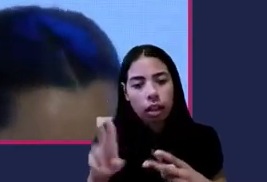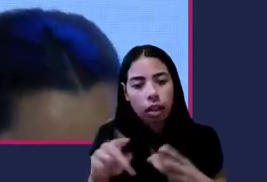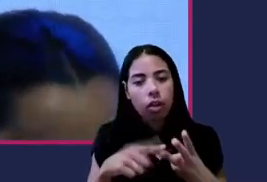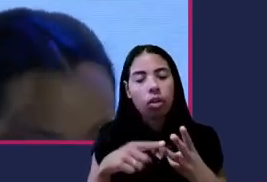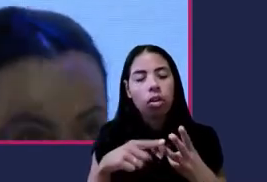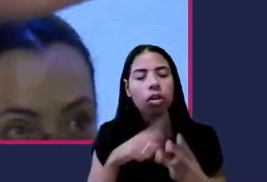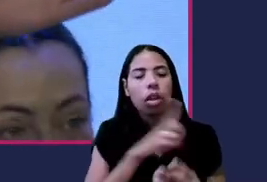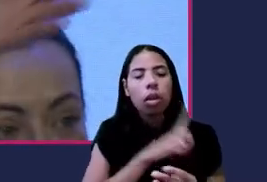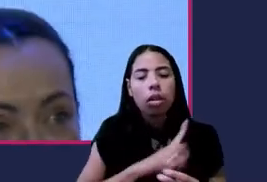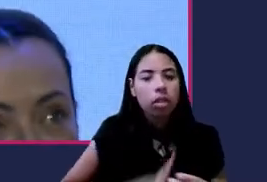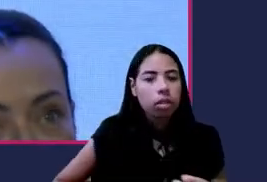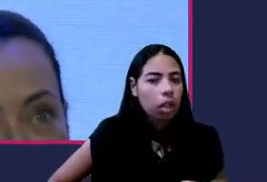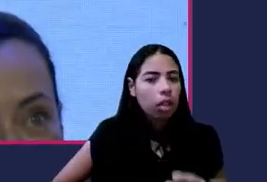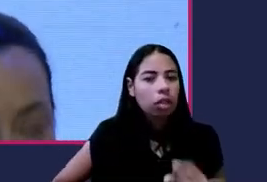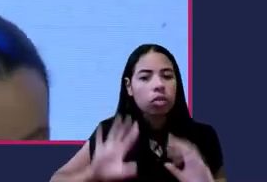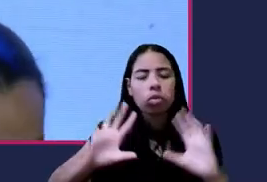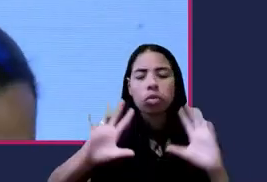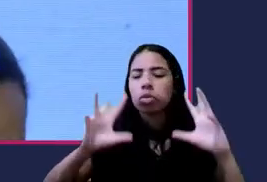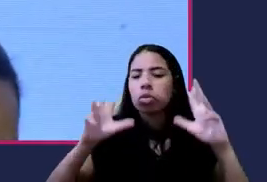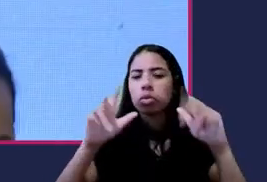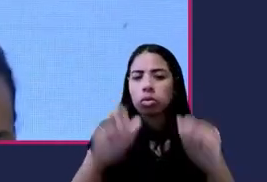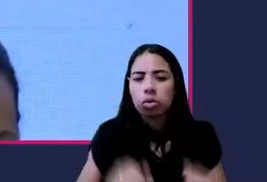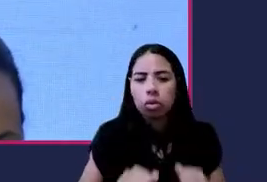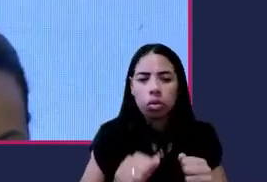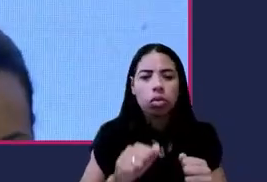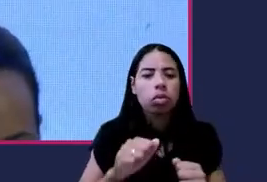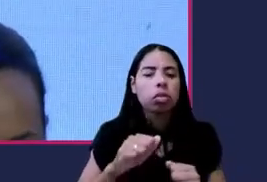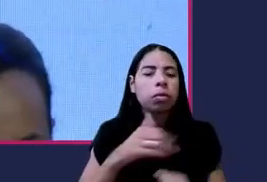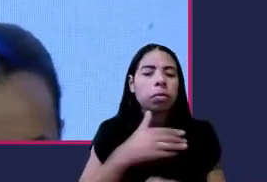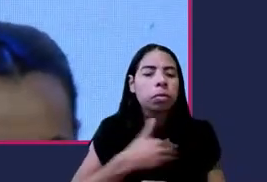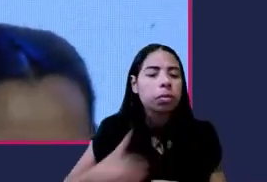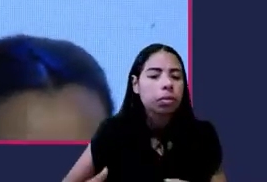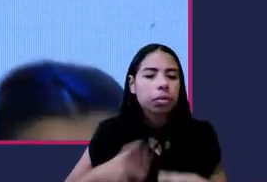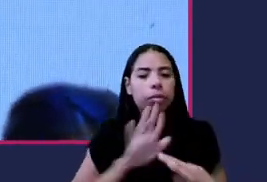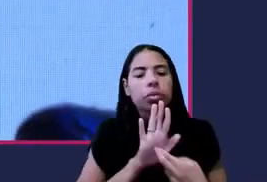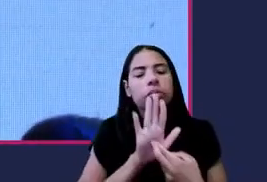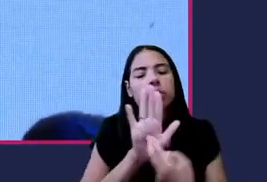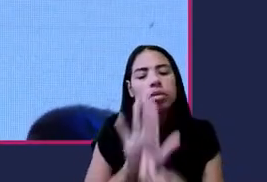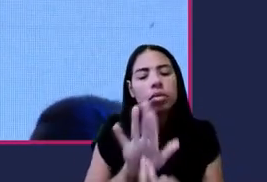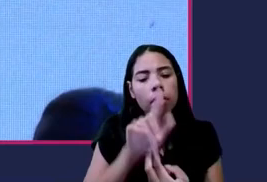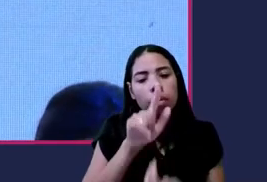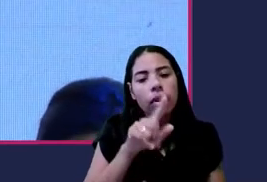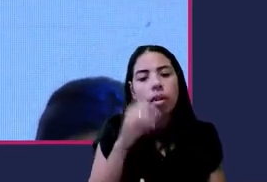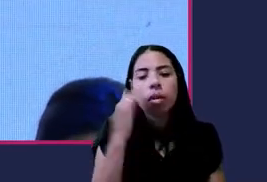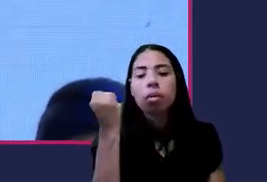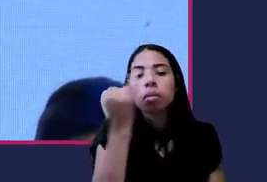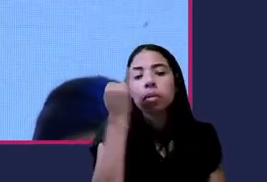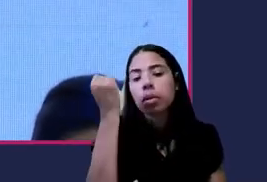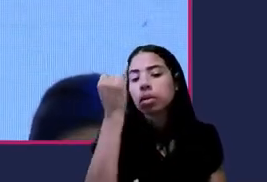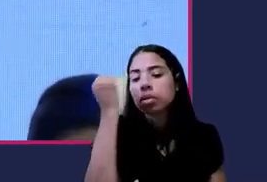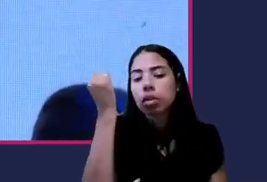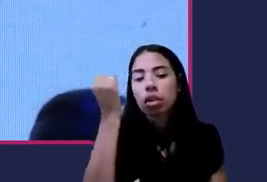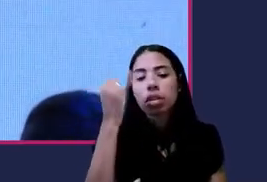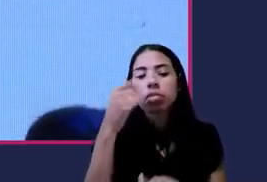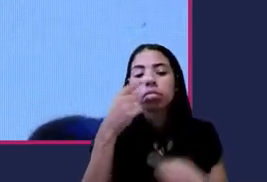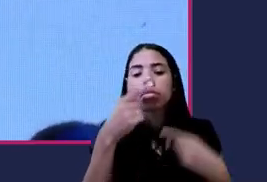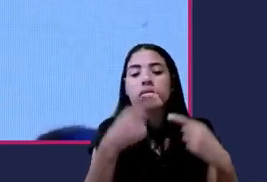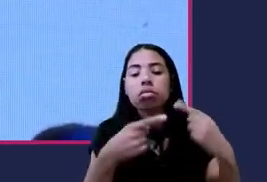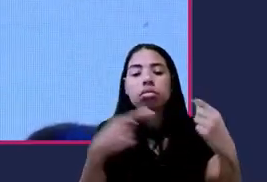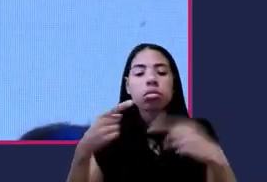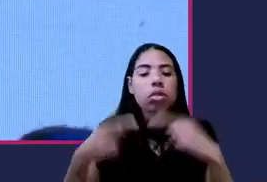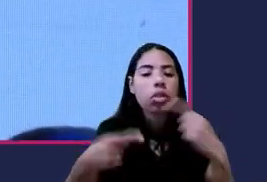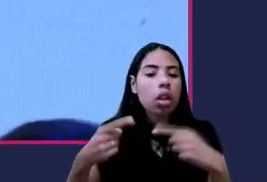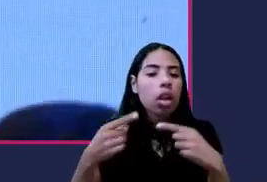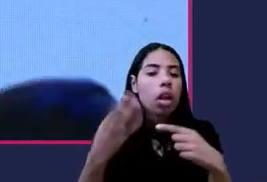star today, doing exceptional work, state representatives, our government, local government here